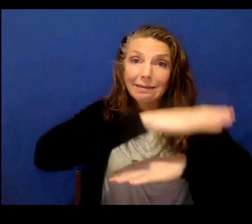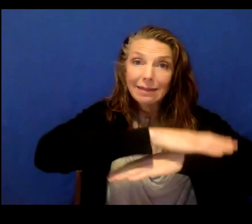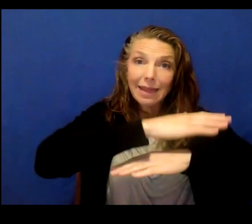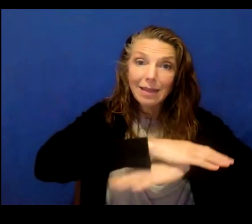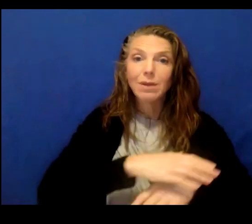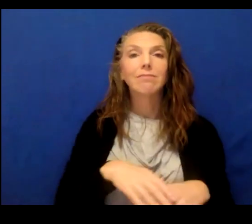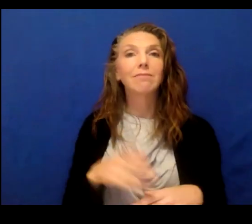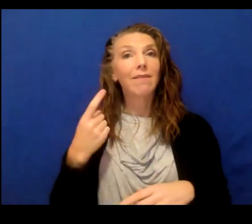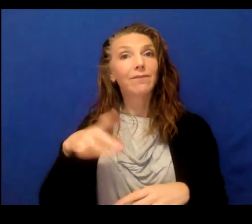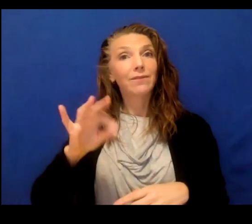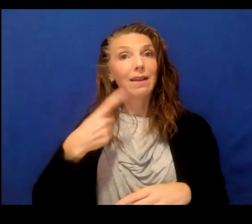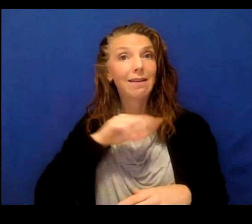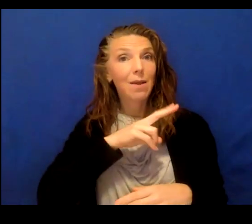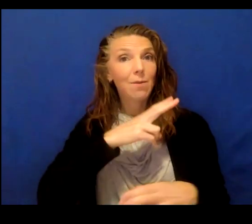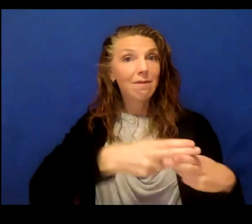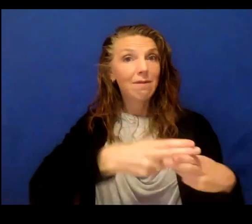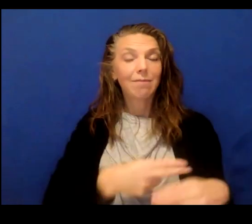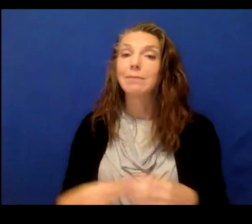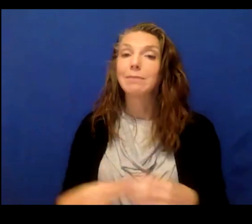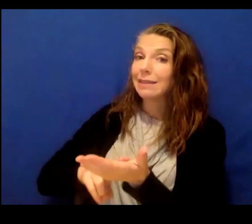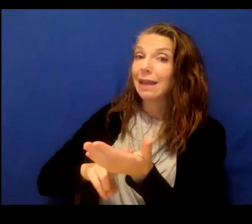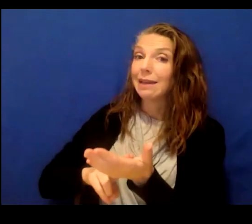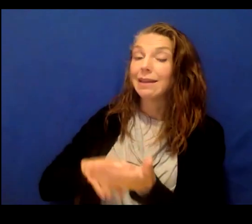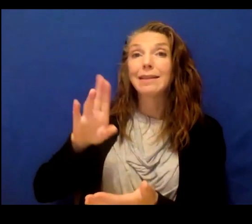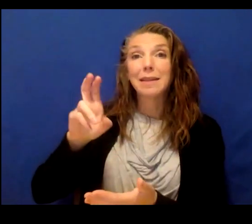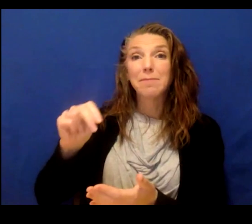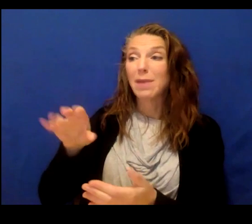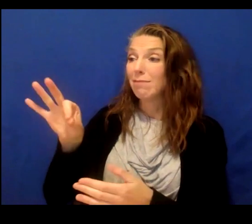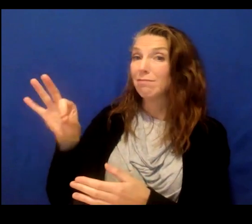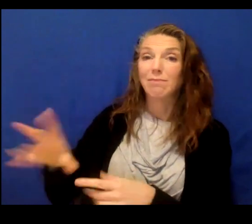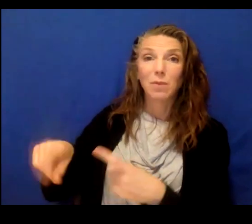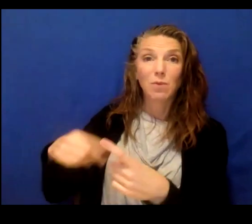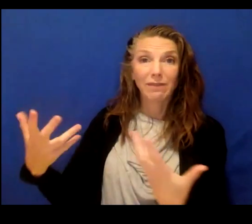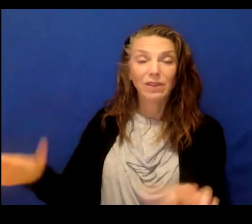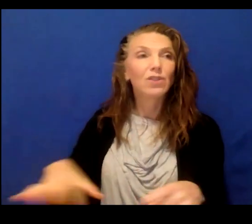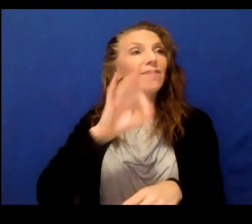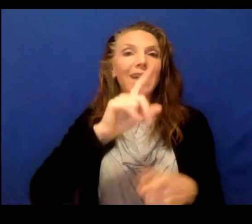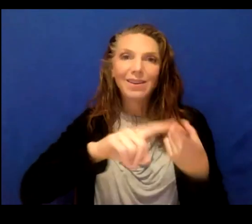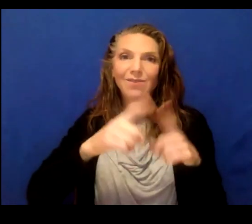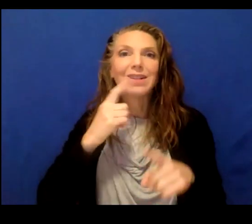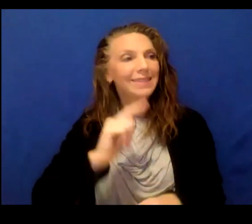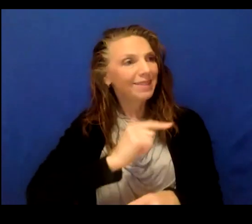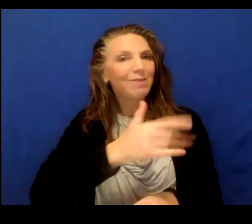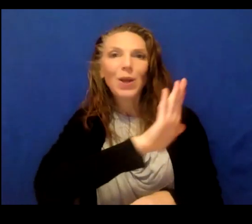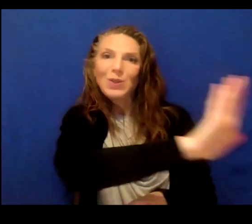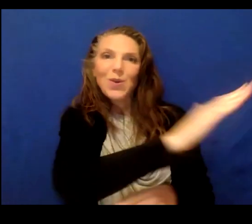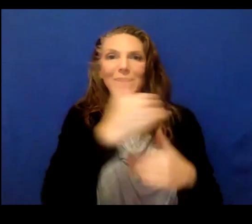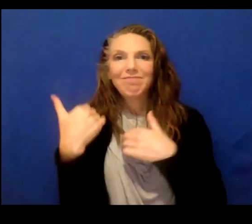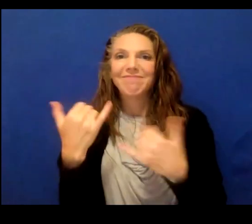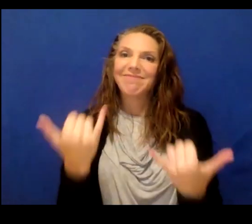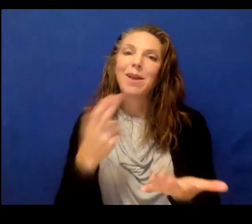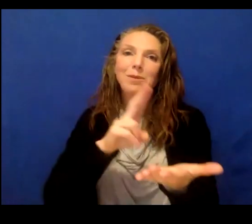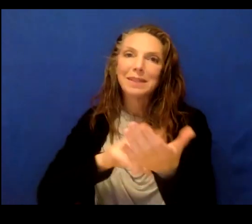our name, sign in, put it in the bin when we're done, and then find a friend and say, your turn to sign in. And